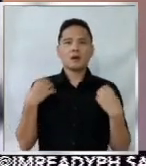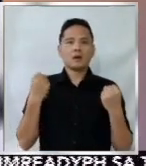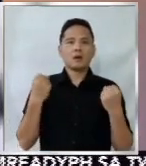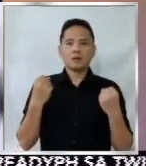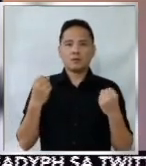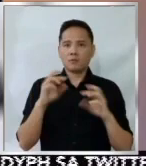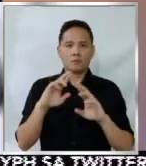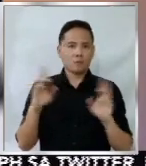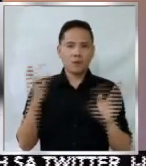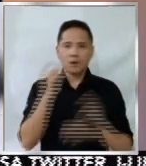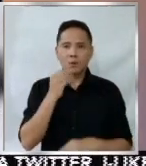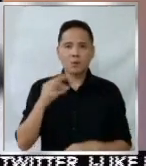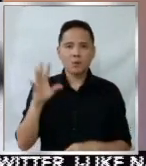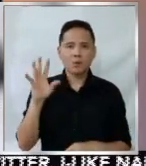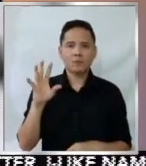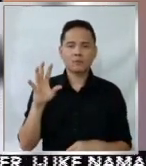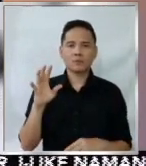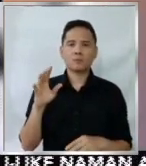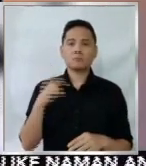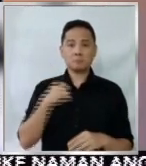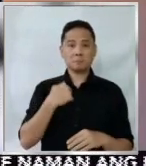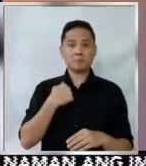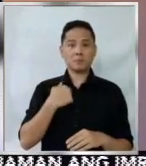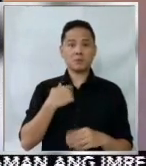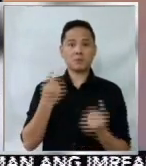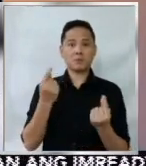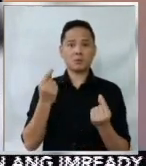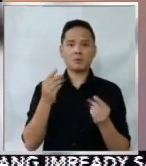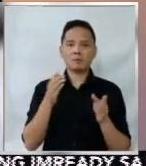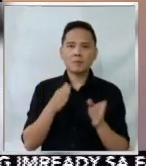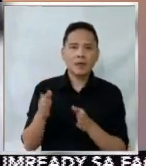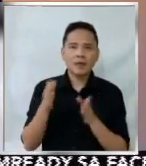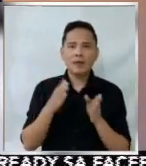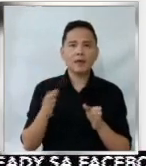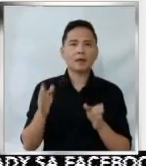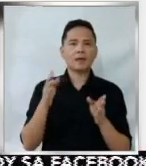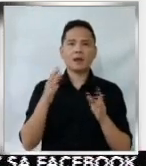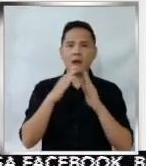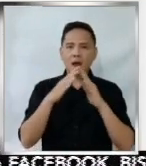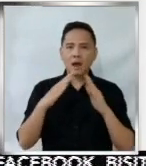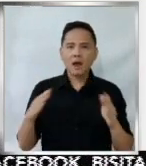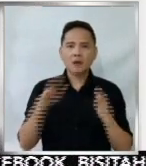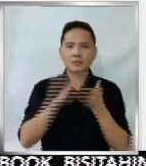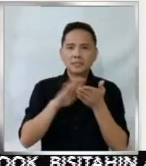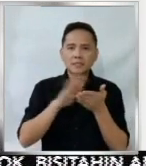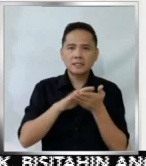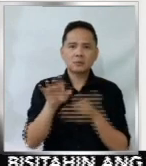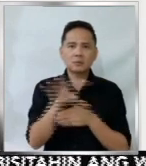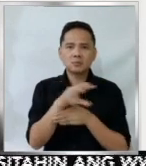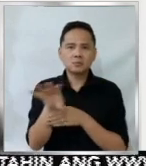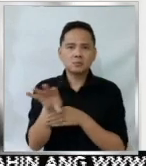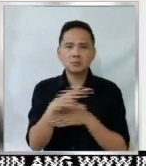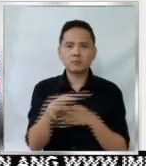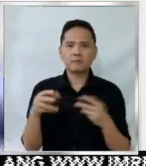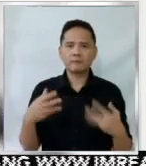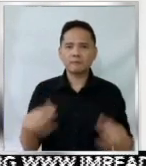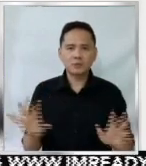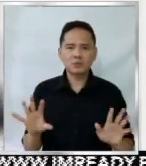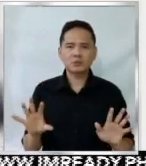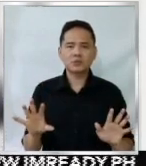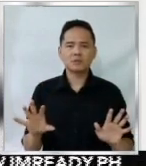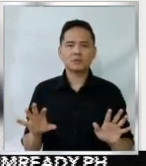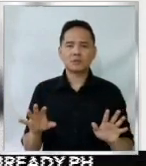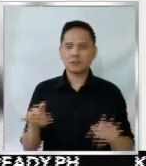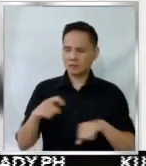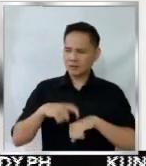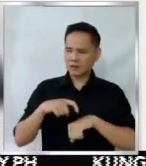fact, I was arranging for people to disinfect the house. At 8:53 in the